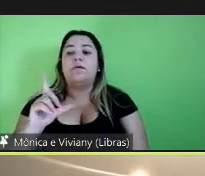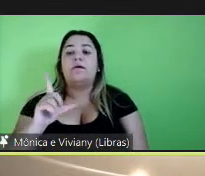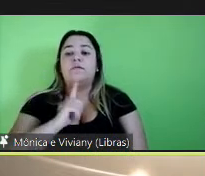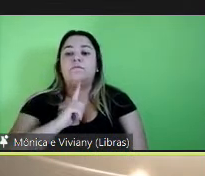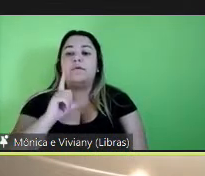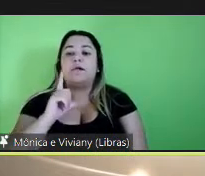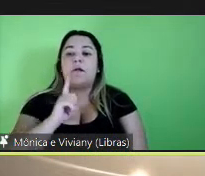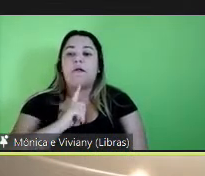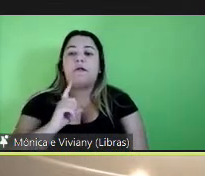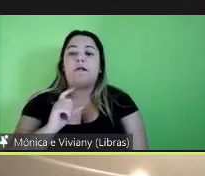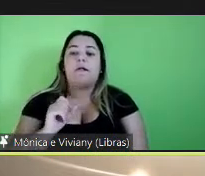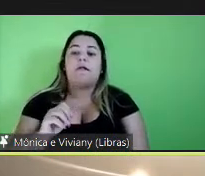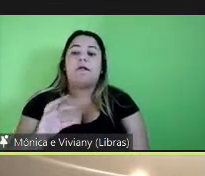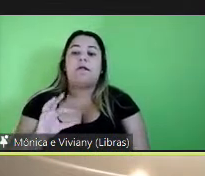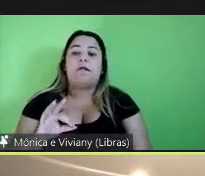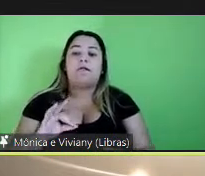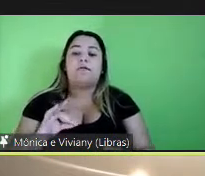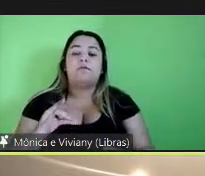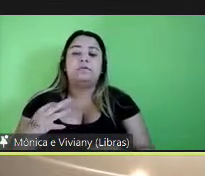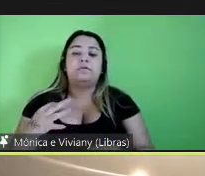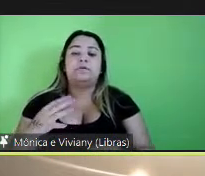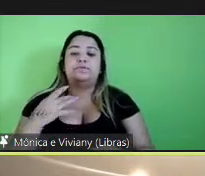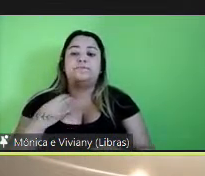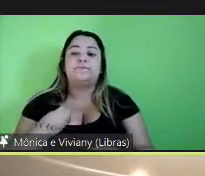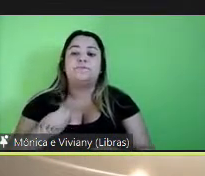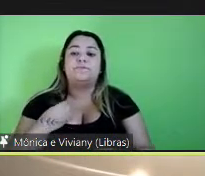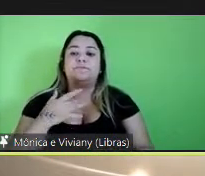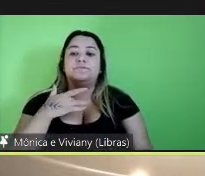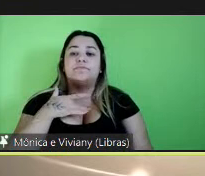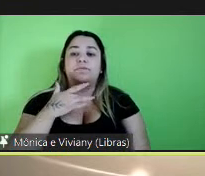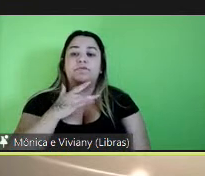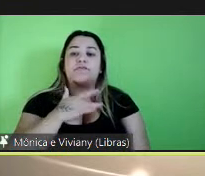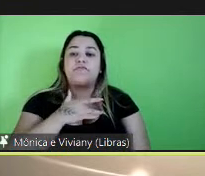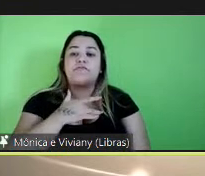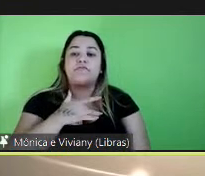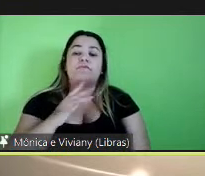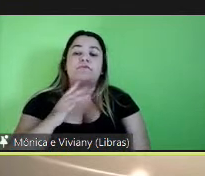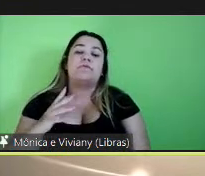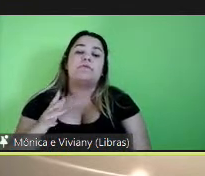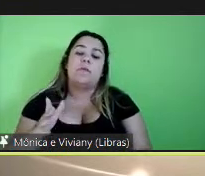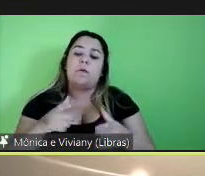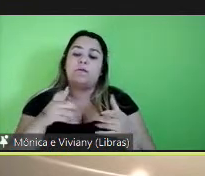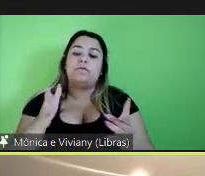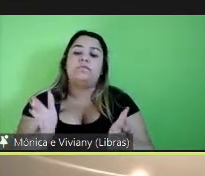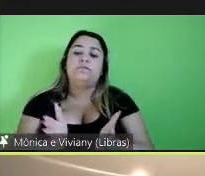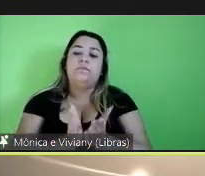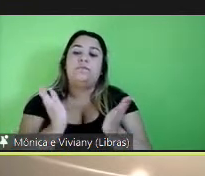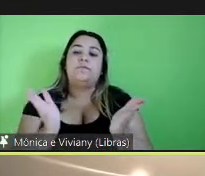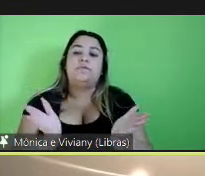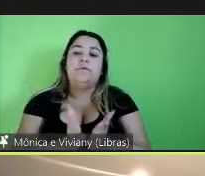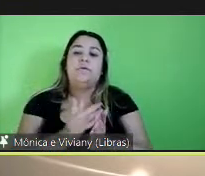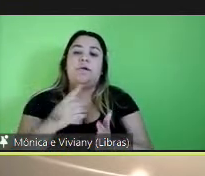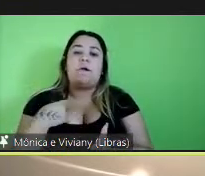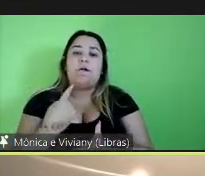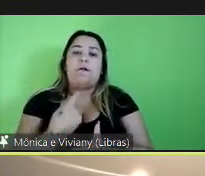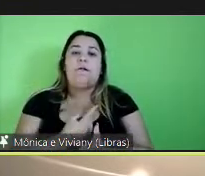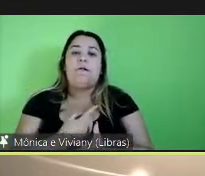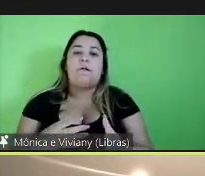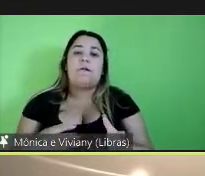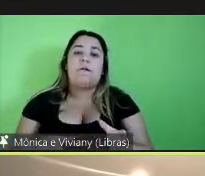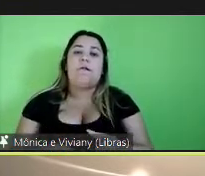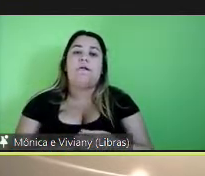levels of deprivation for children as well. And since we've implemented this, we've had fewer applications